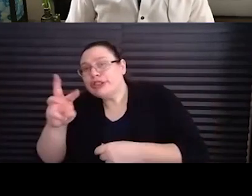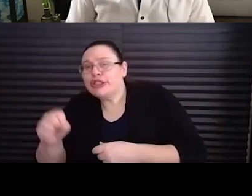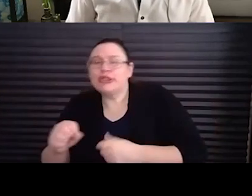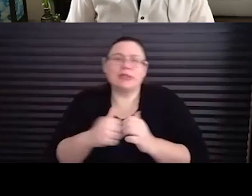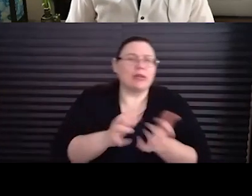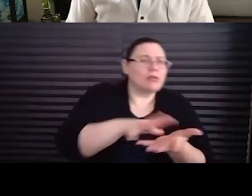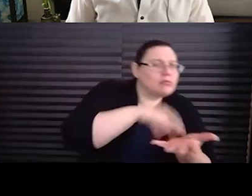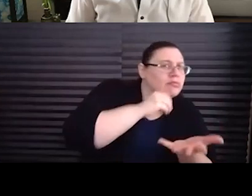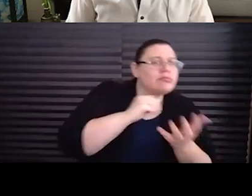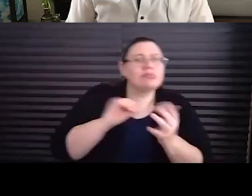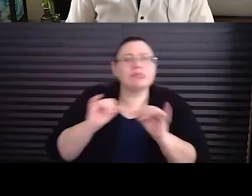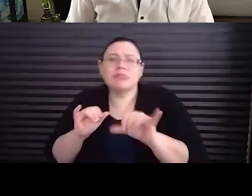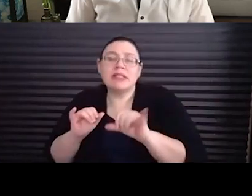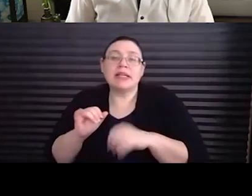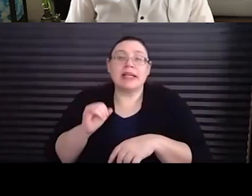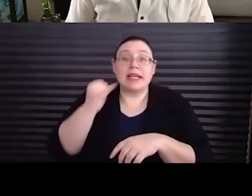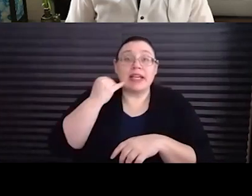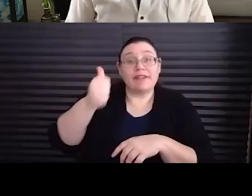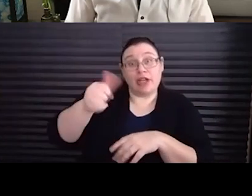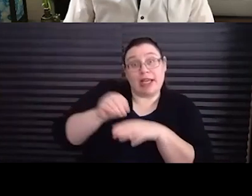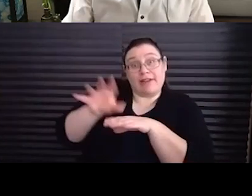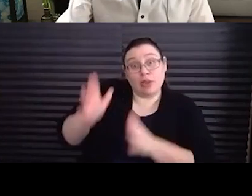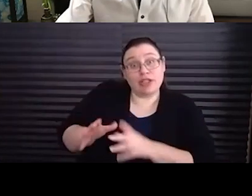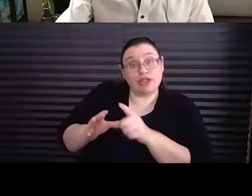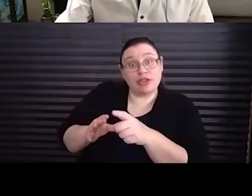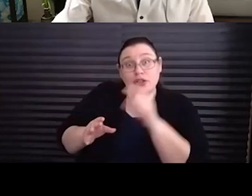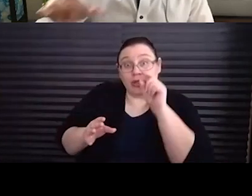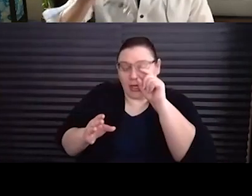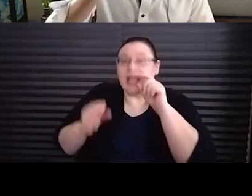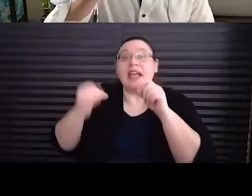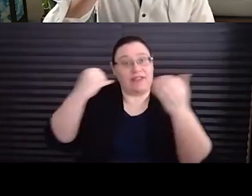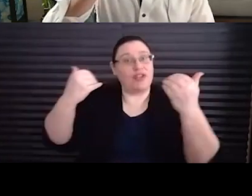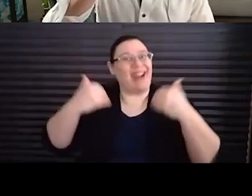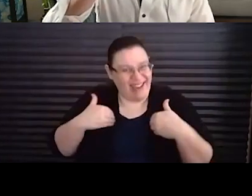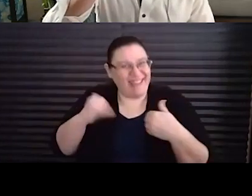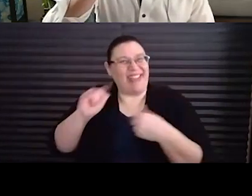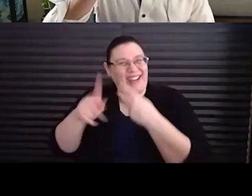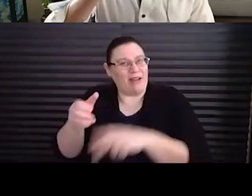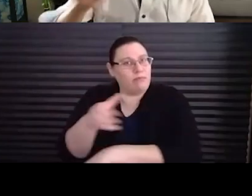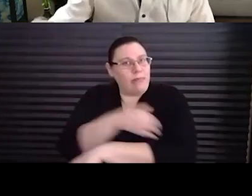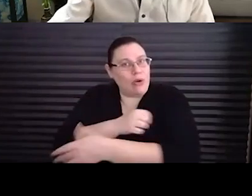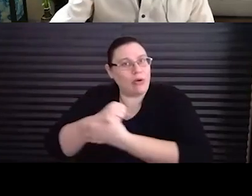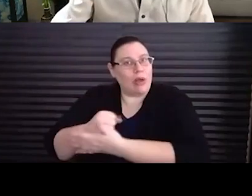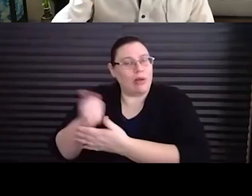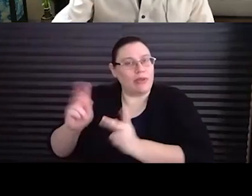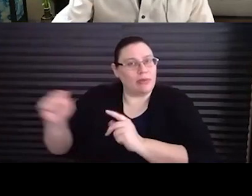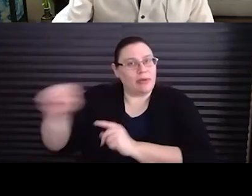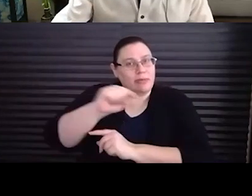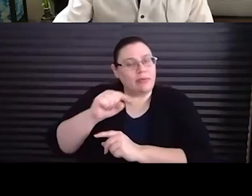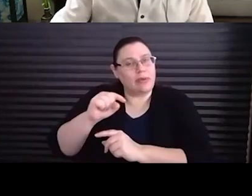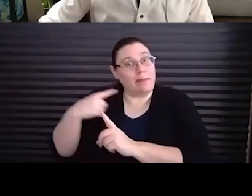in. If you are somebody of influence, if you do have that type of, that power to be able to help other people in a positive